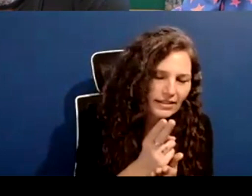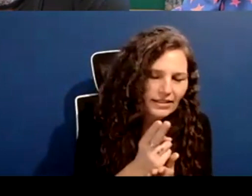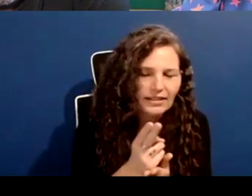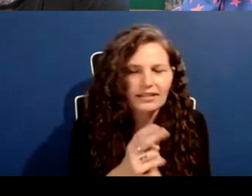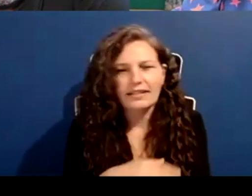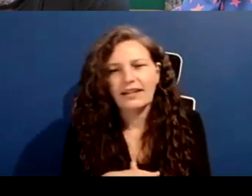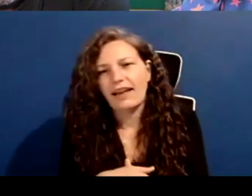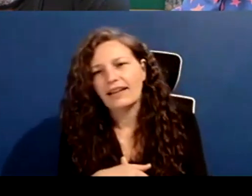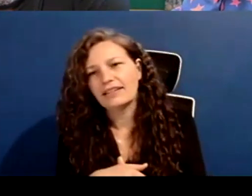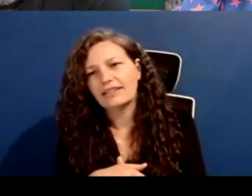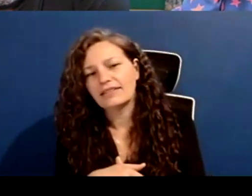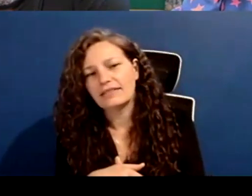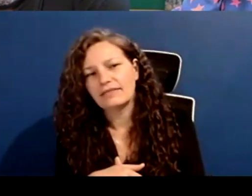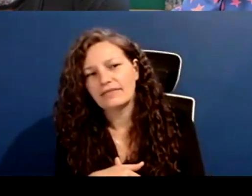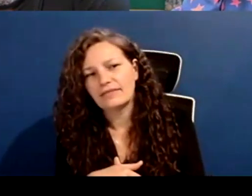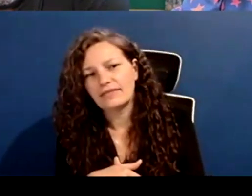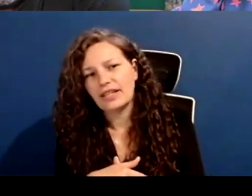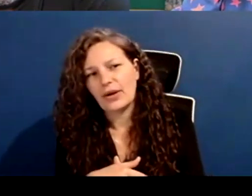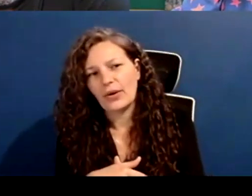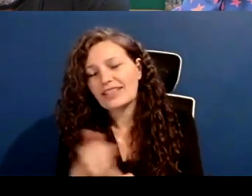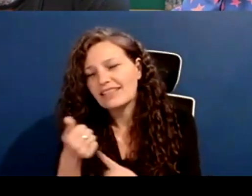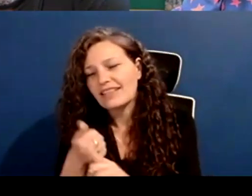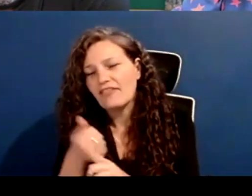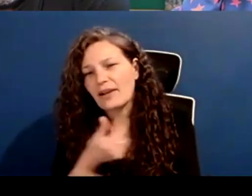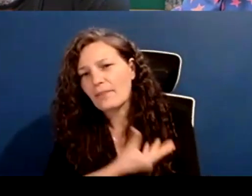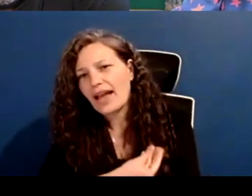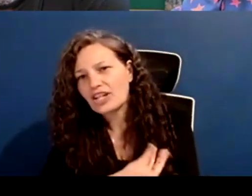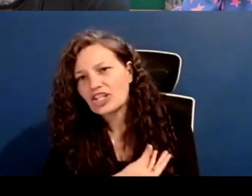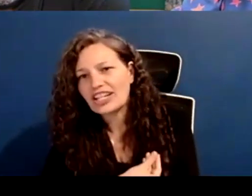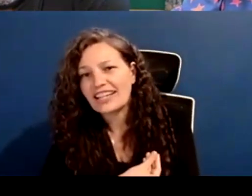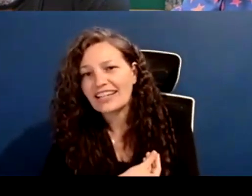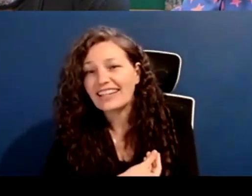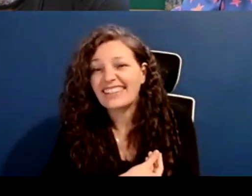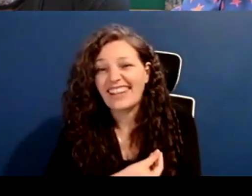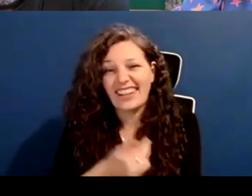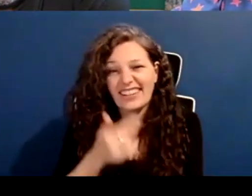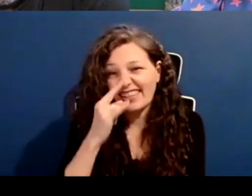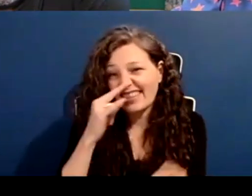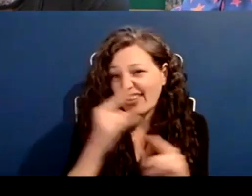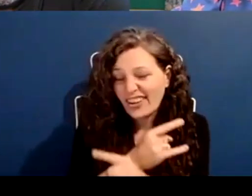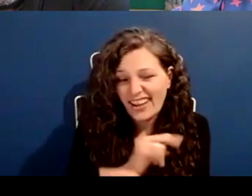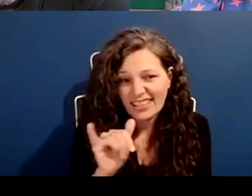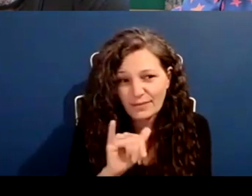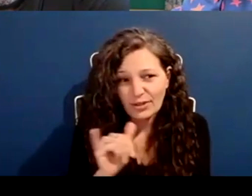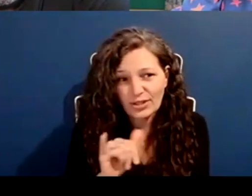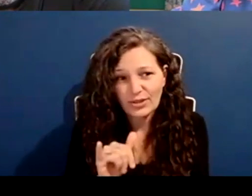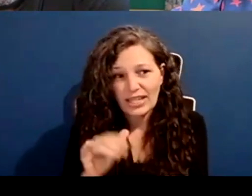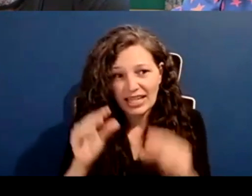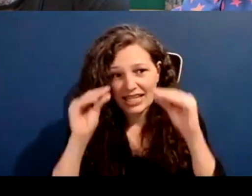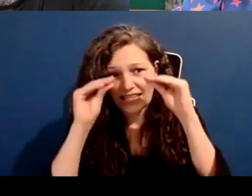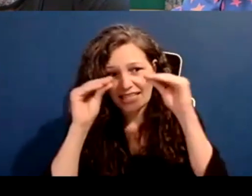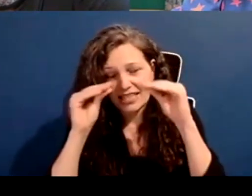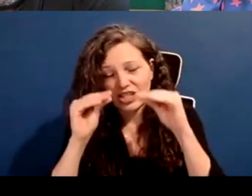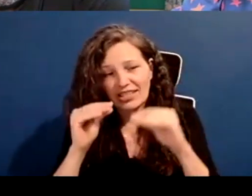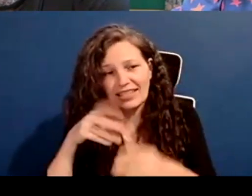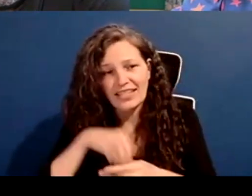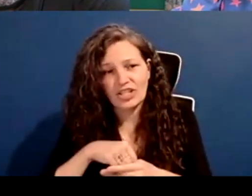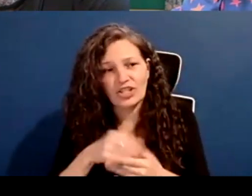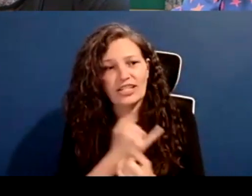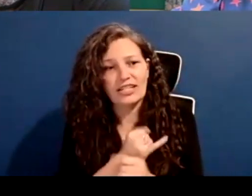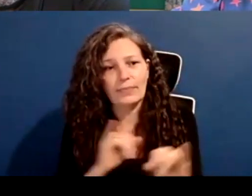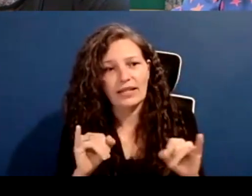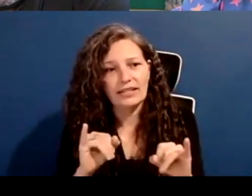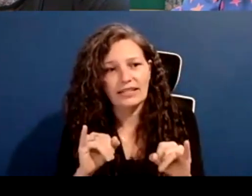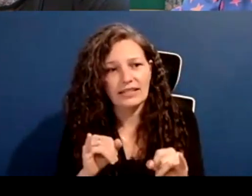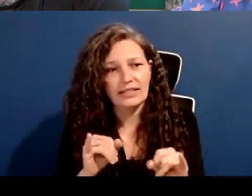lot about the blessings of disability, how it teaches us interdependence and restores our